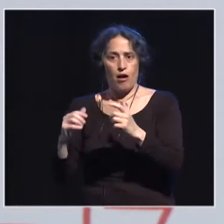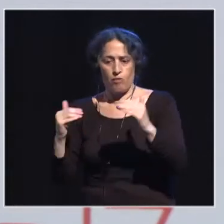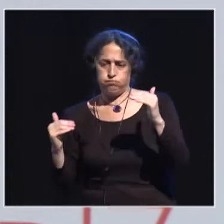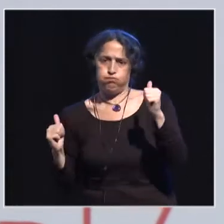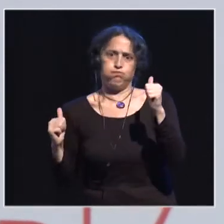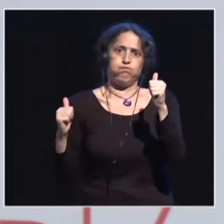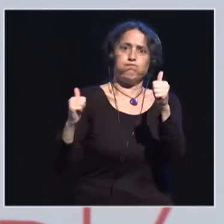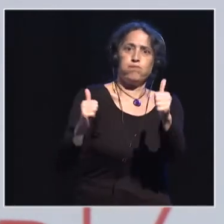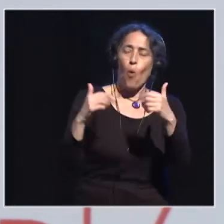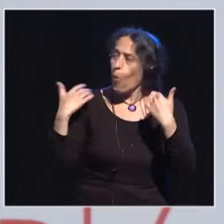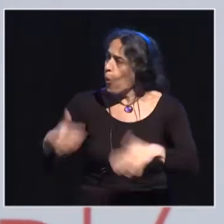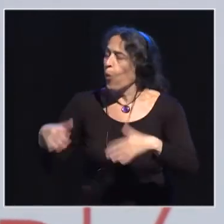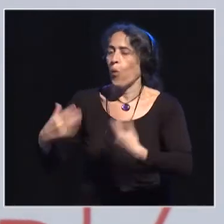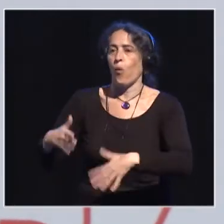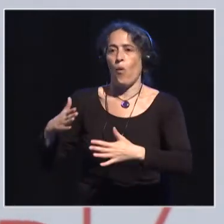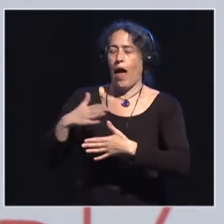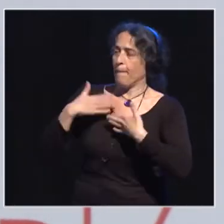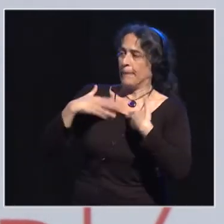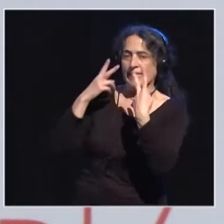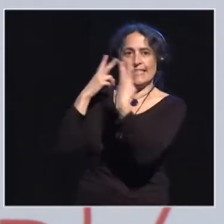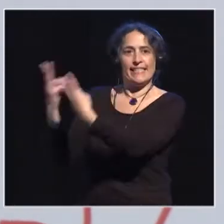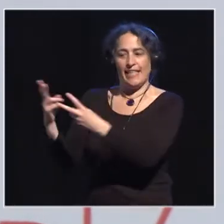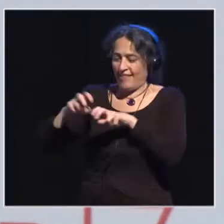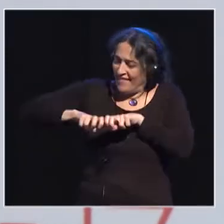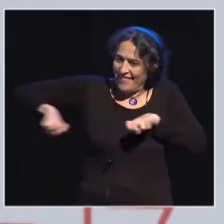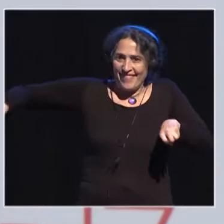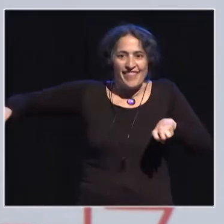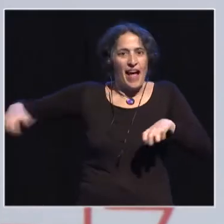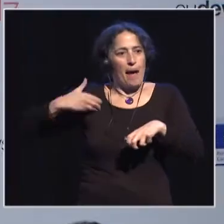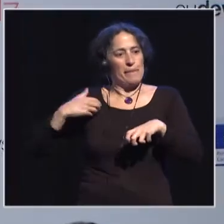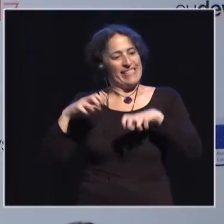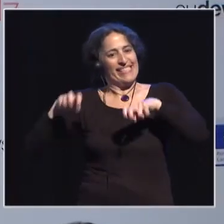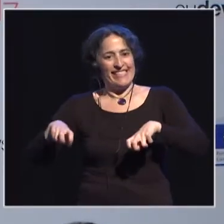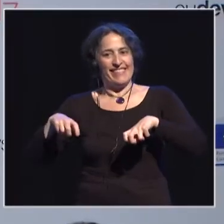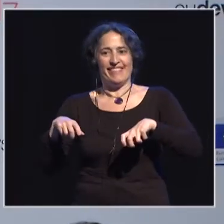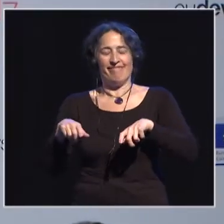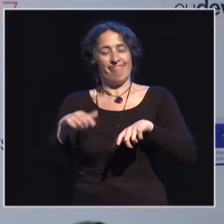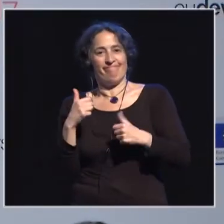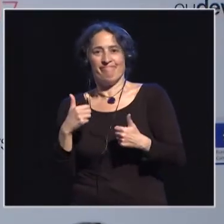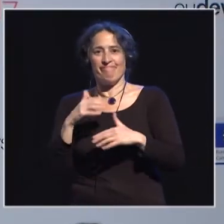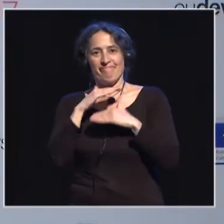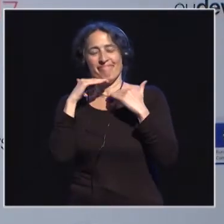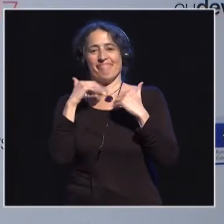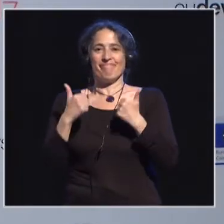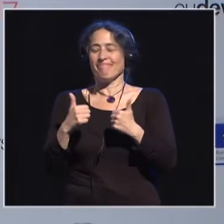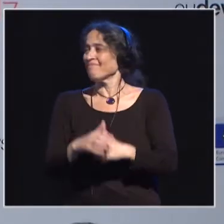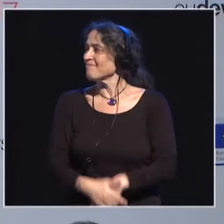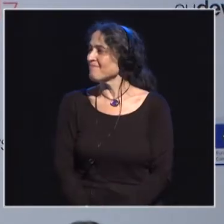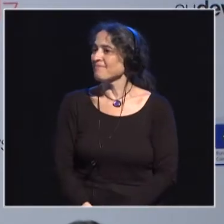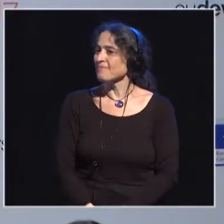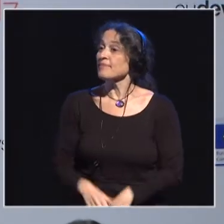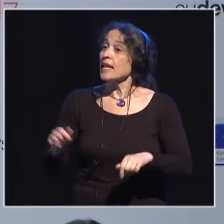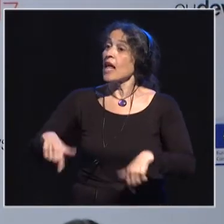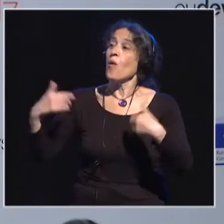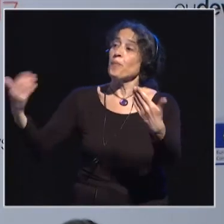to be on the same panel as her and everybody else. Okay. Now it's your turn. Questions from the audience.